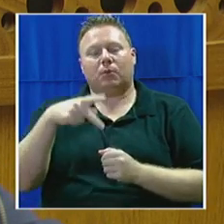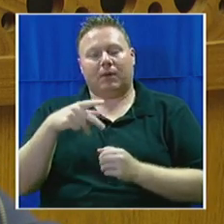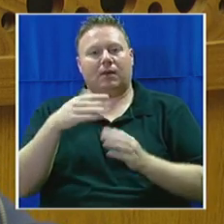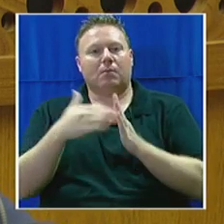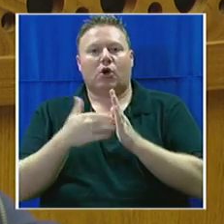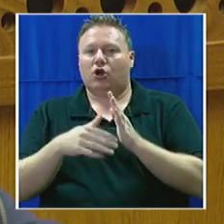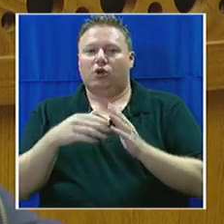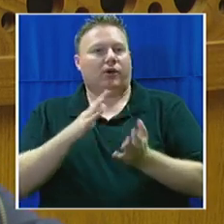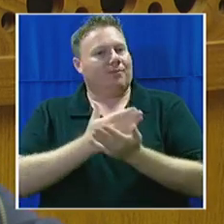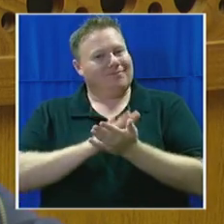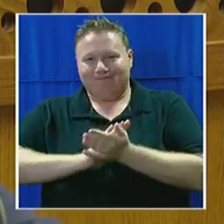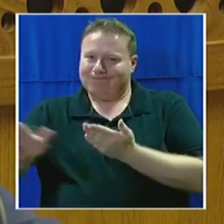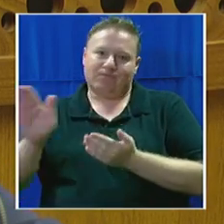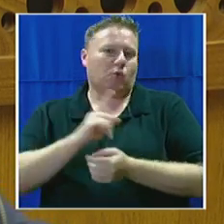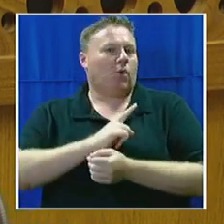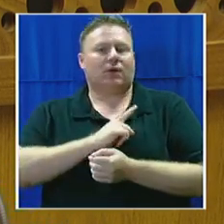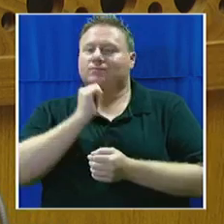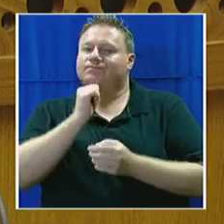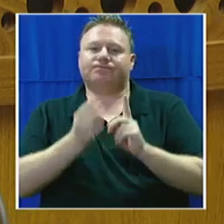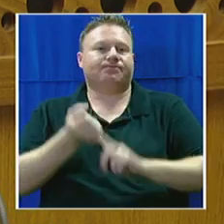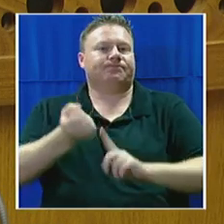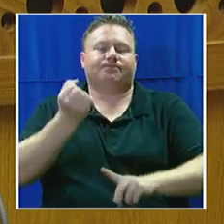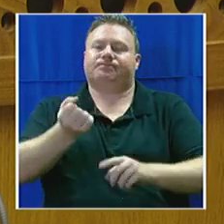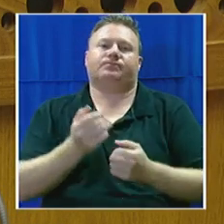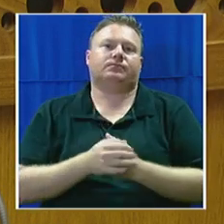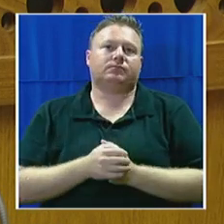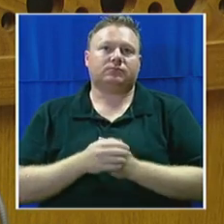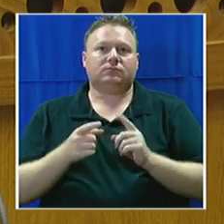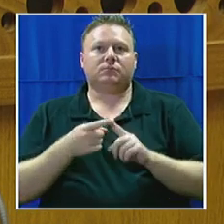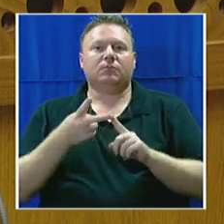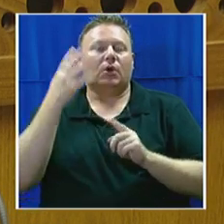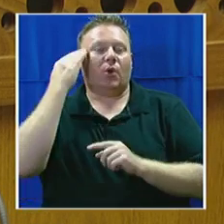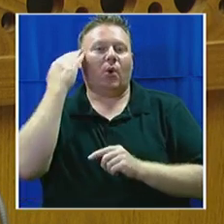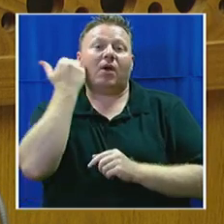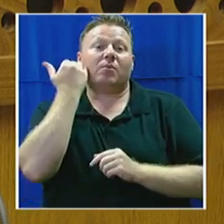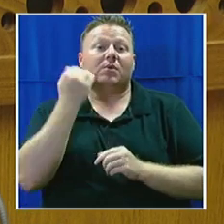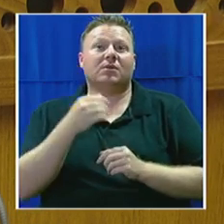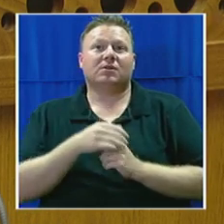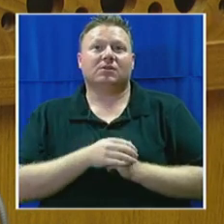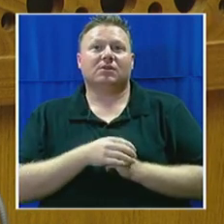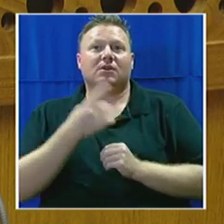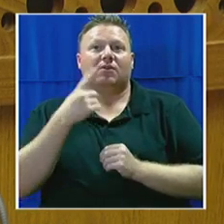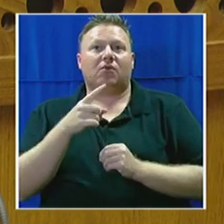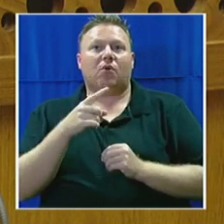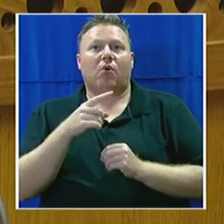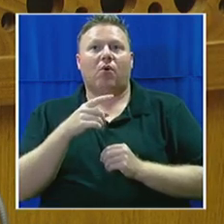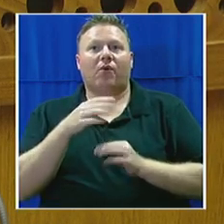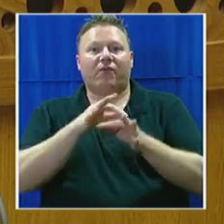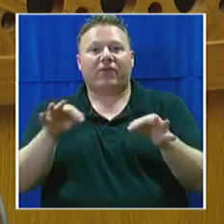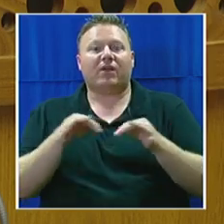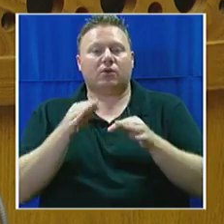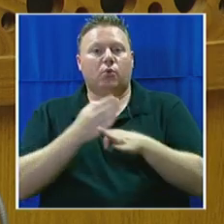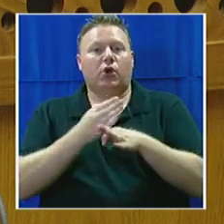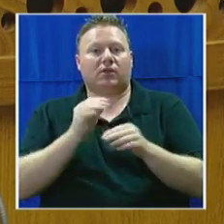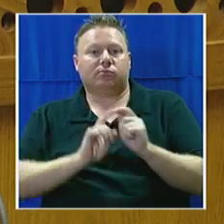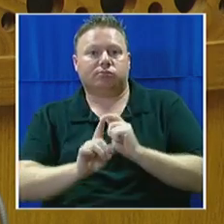it's not achieving its intended purpose. We also know that the governing party uses this program to employ their field workers so that the governing